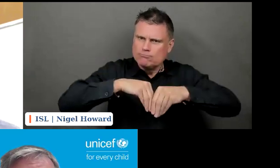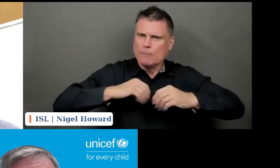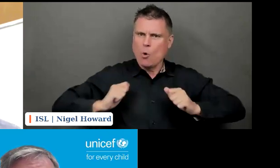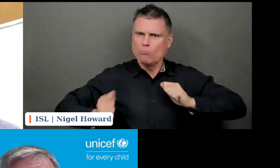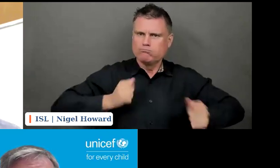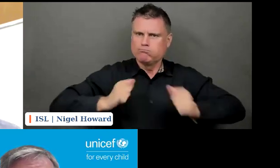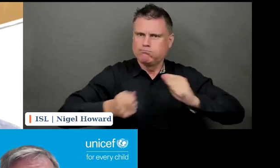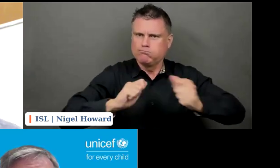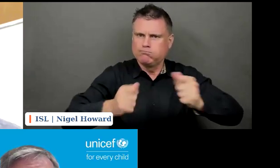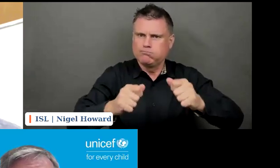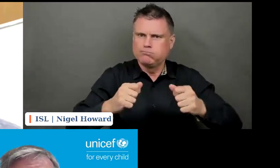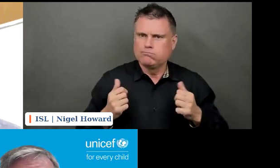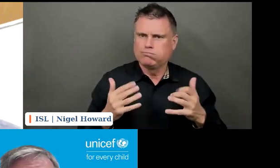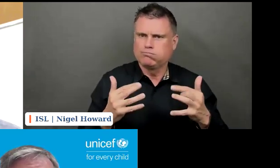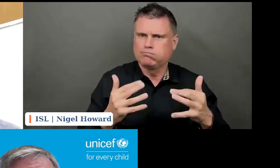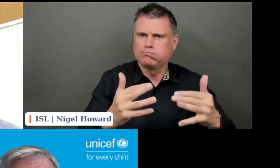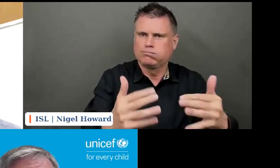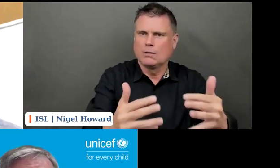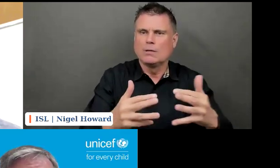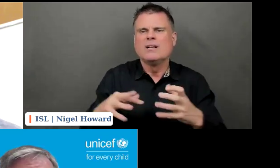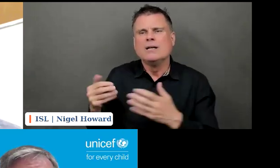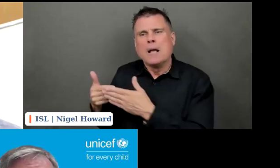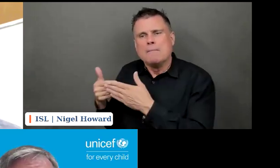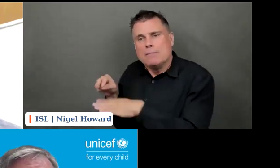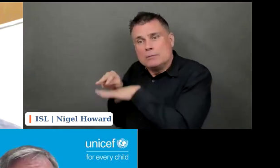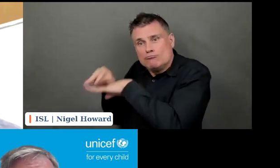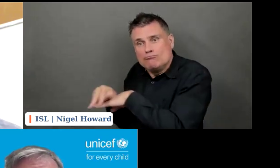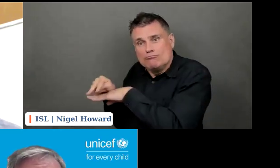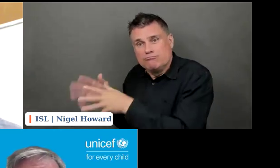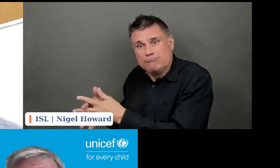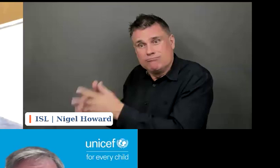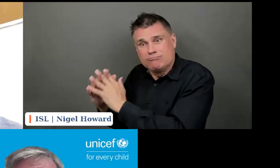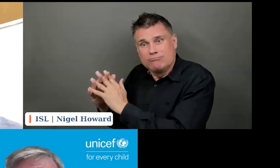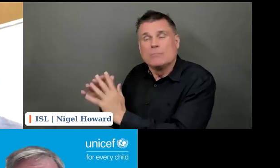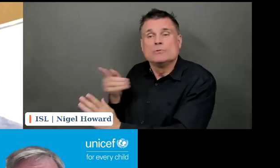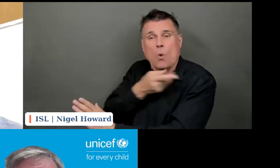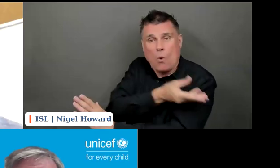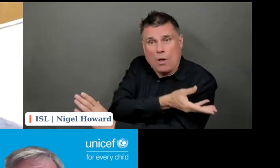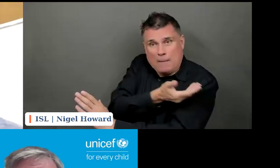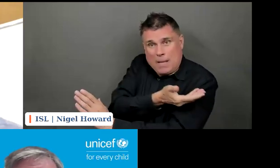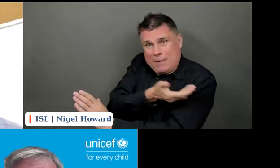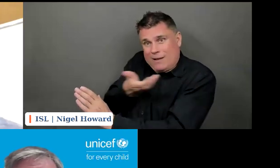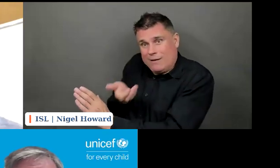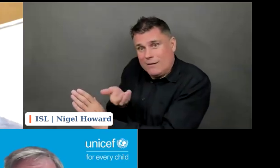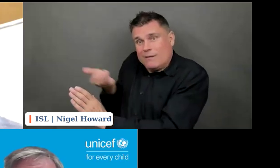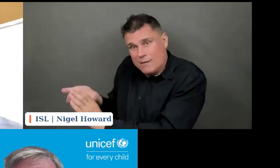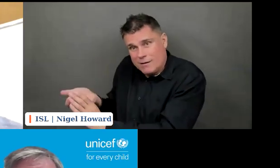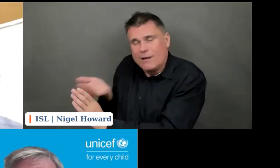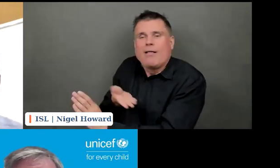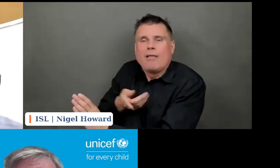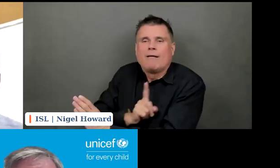a center for different services, because there was a